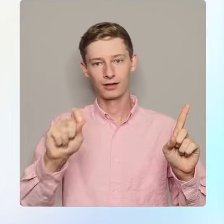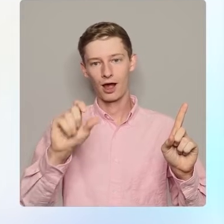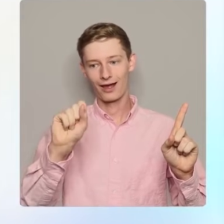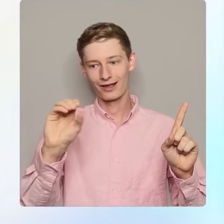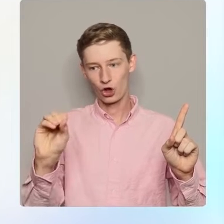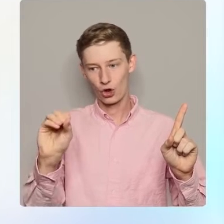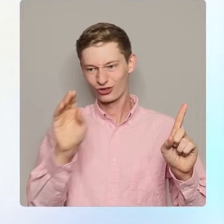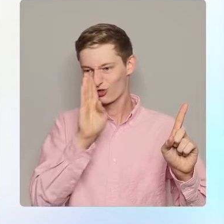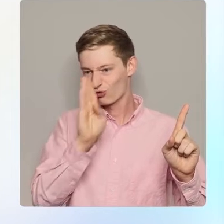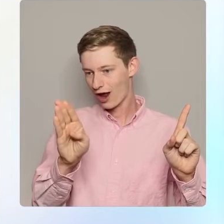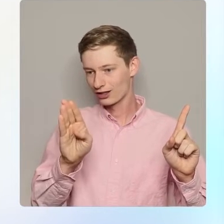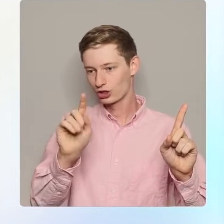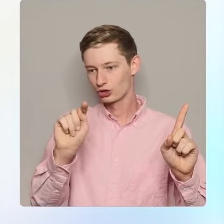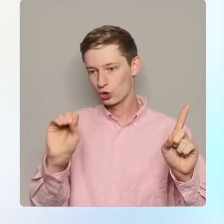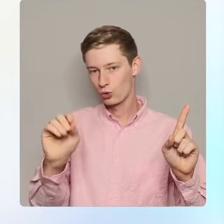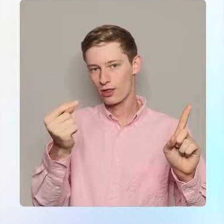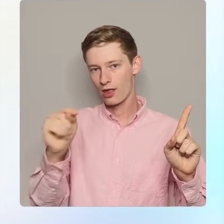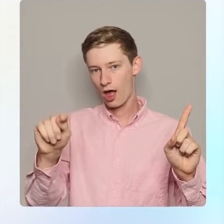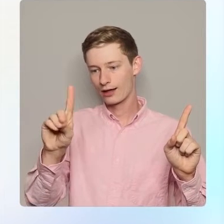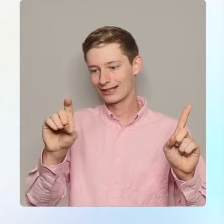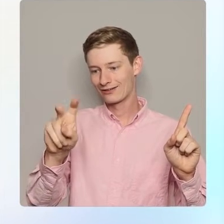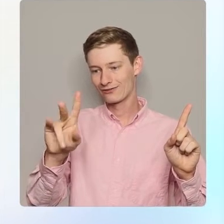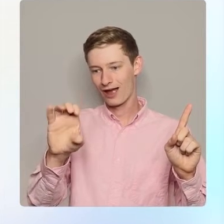editor on the assets.